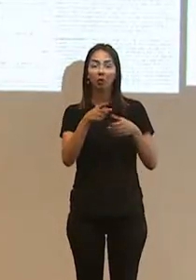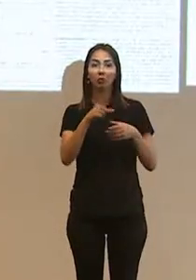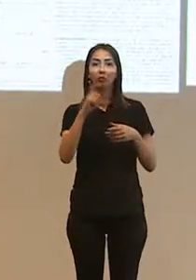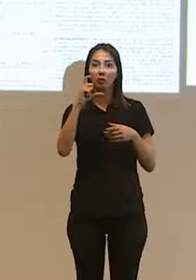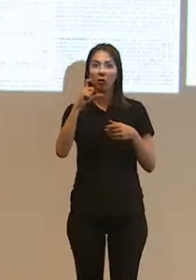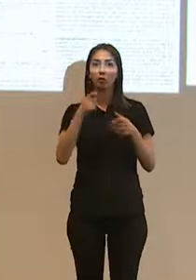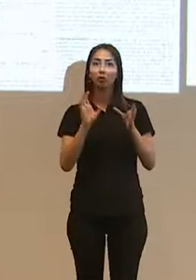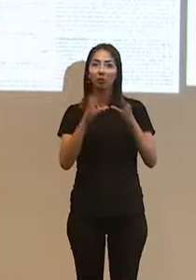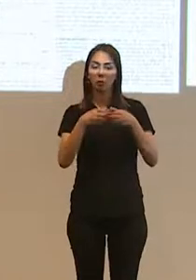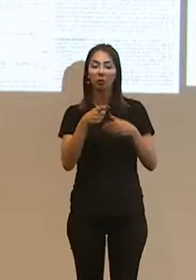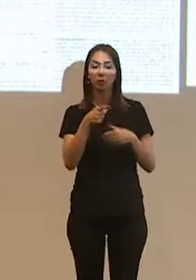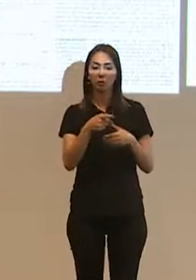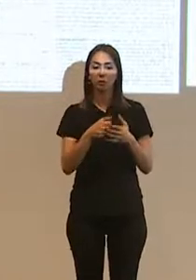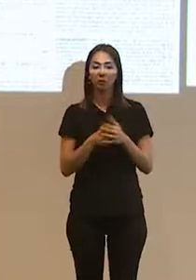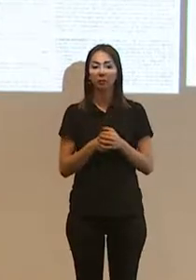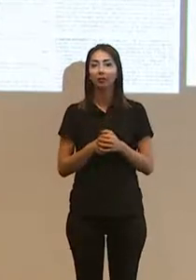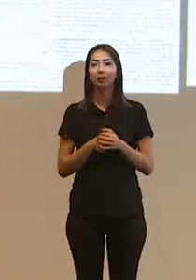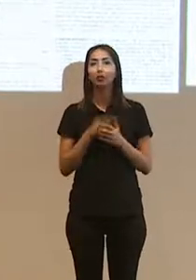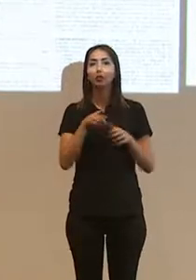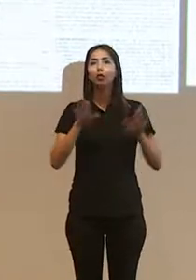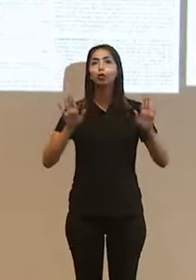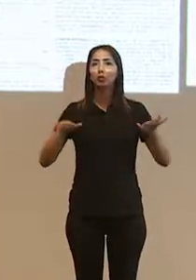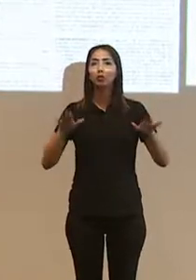tell you about the georgia parisio